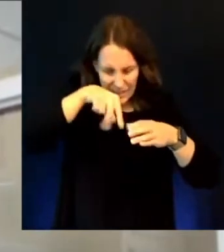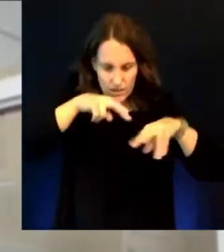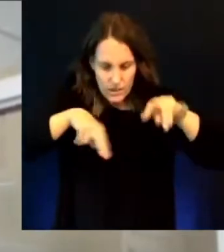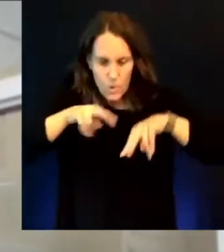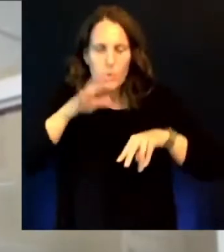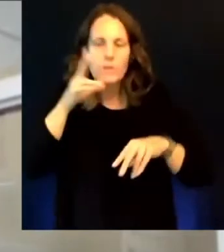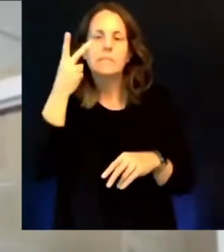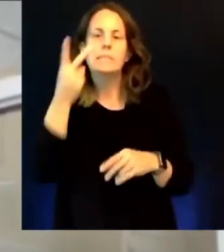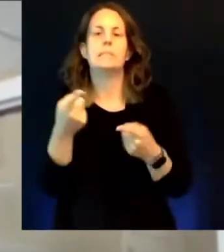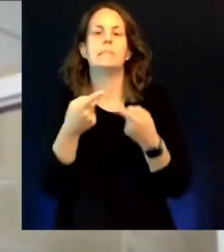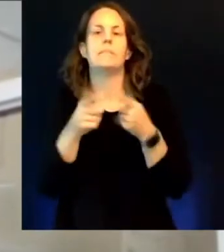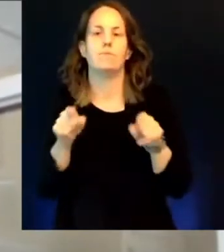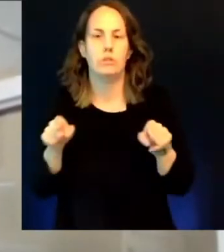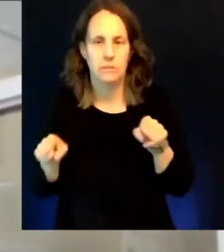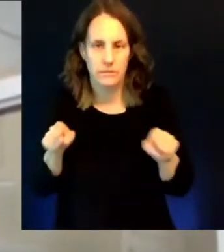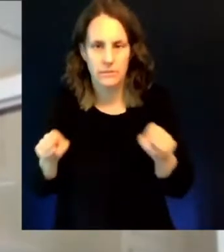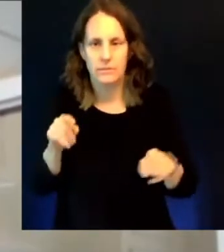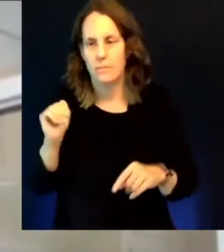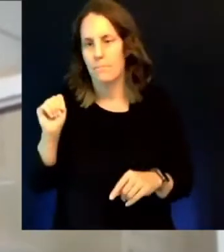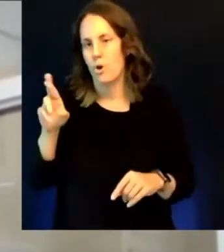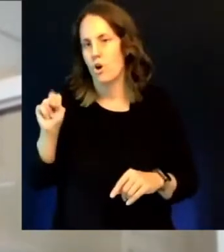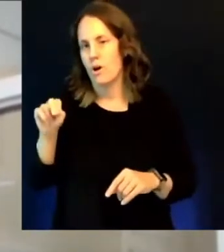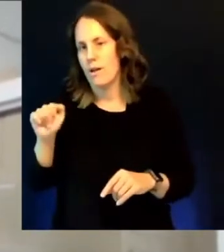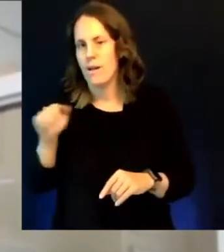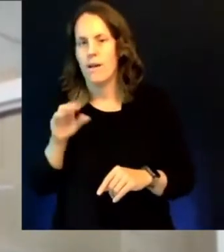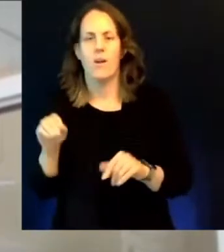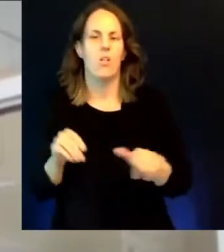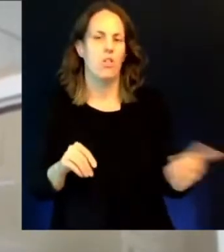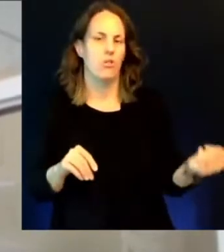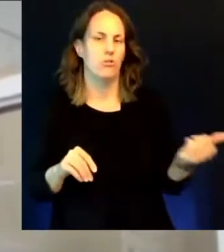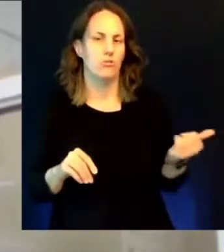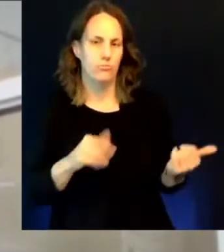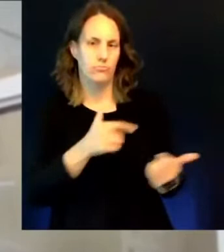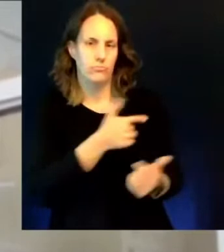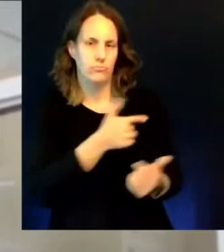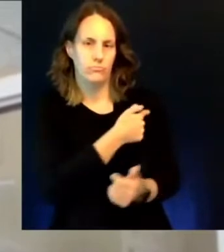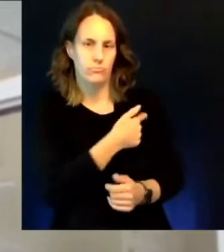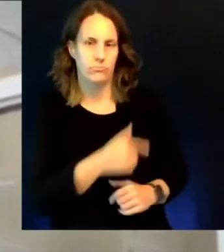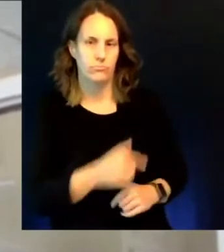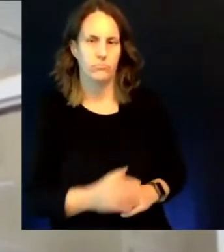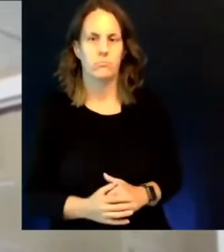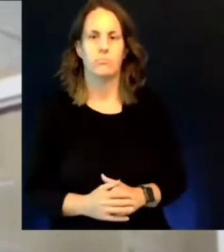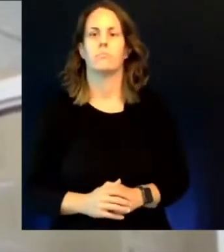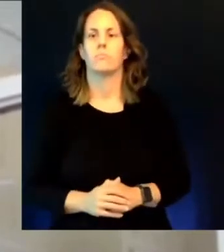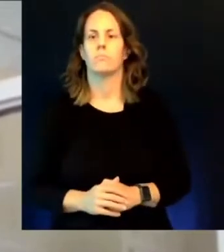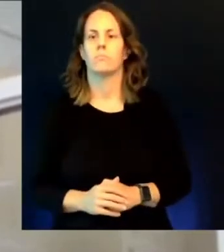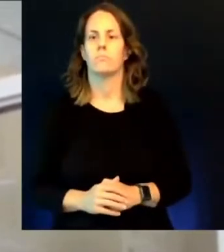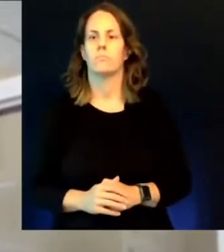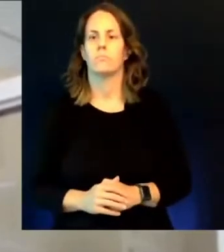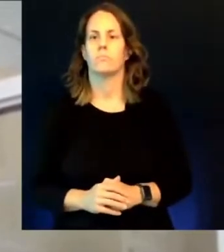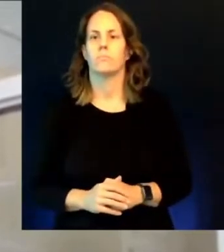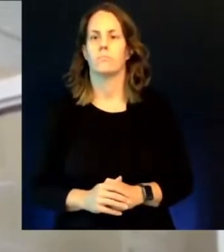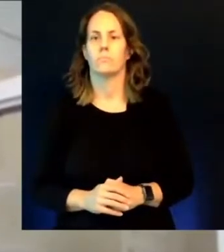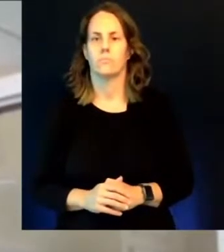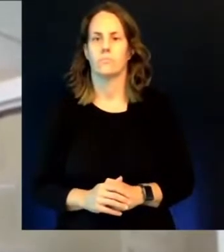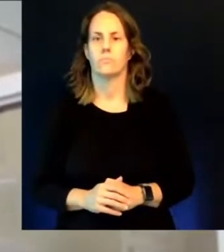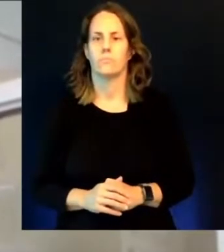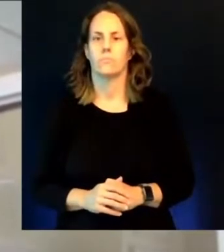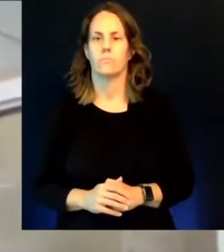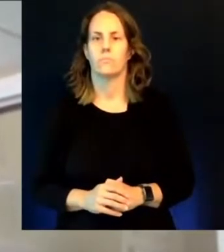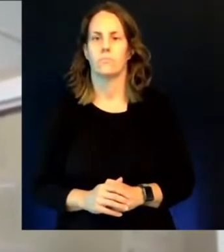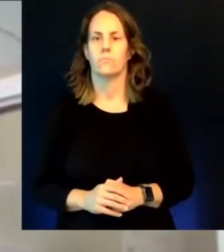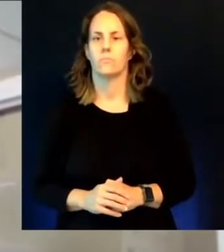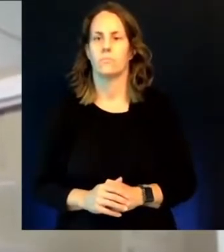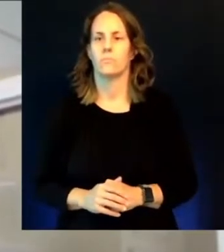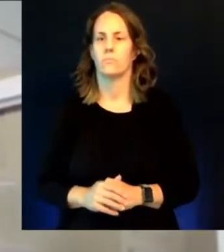we've heard, sufficient to move forward in the process. And it's still, as far as I've heard, still planning